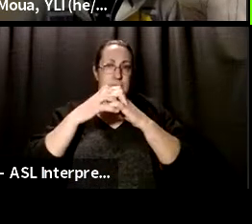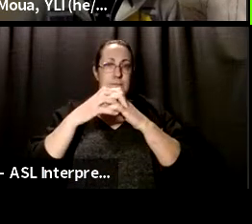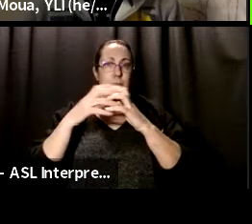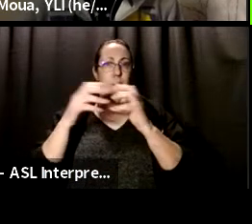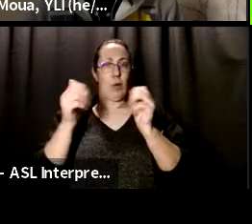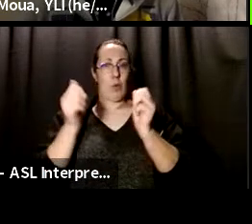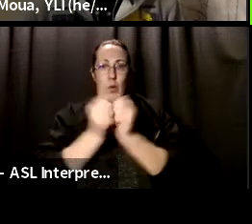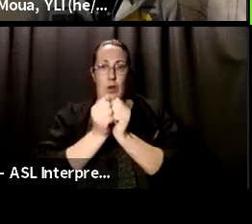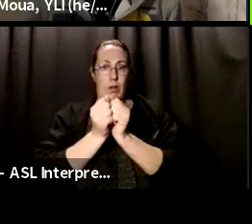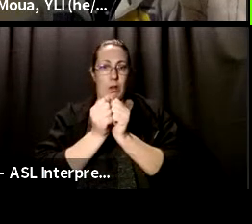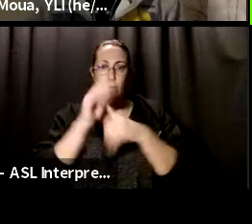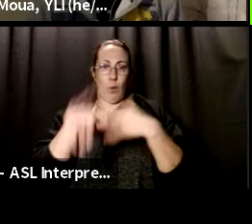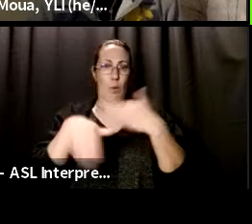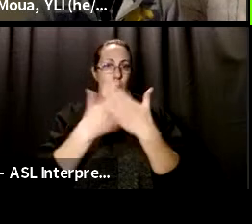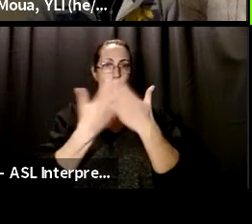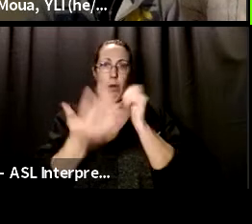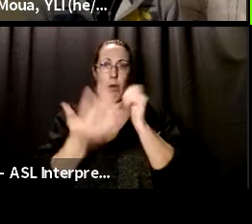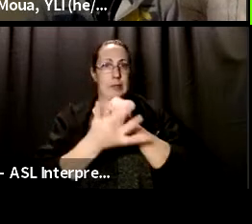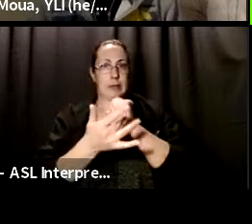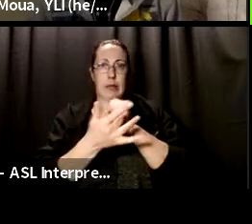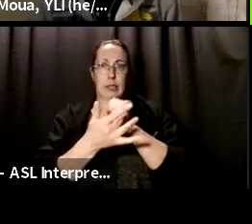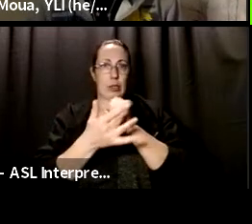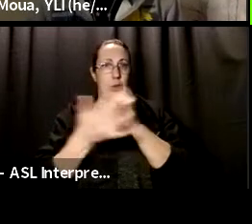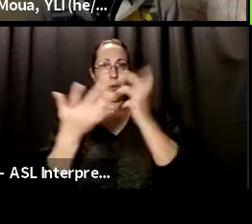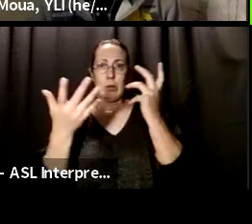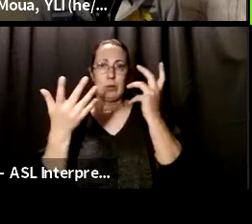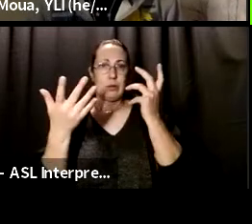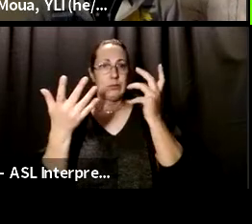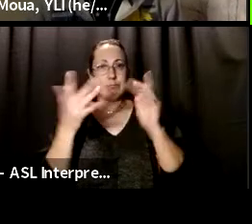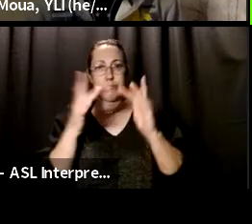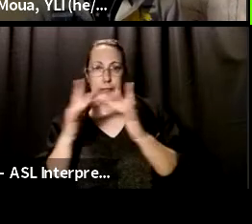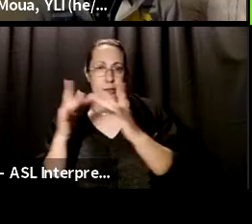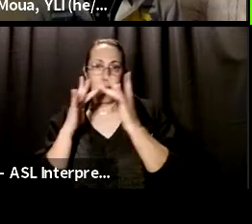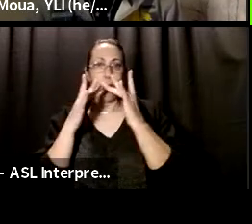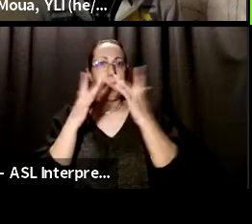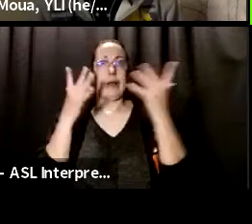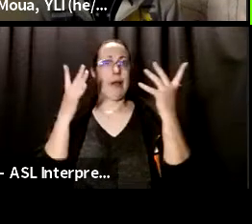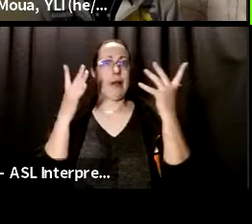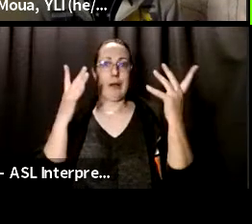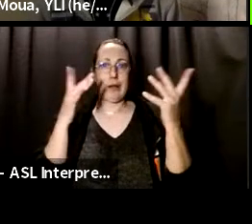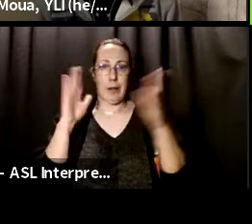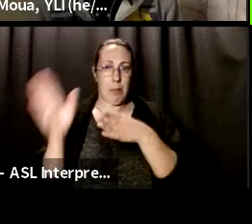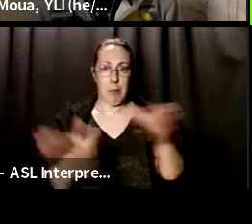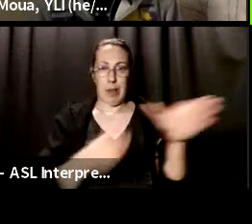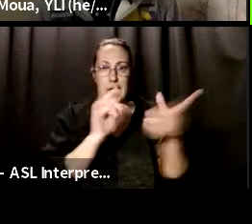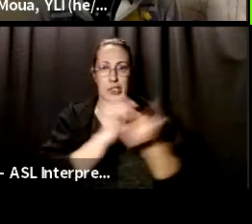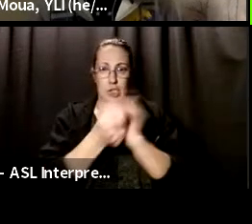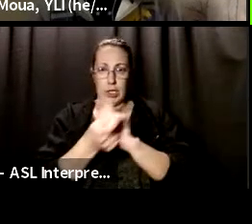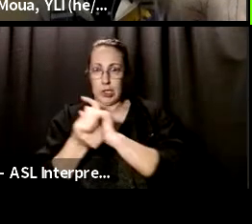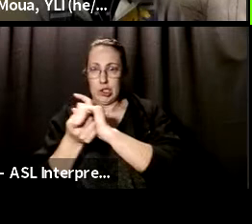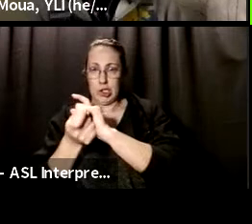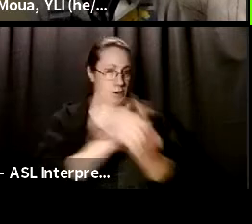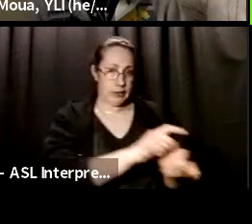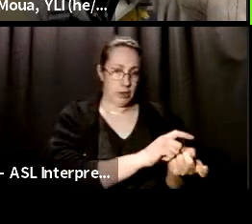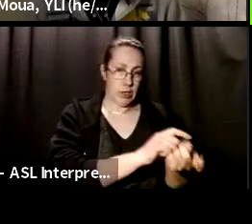like pretty like, our initial plan changed and the plan after that changed and the plan after that changed. Our initial recruitment